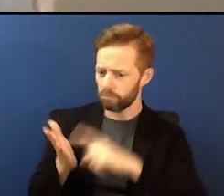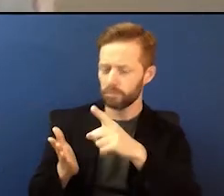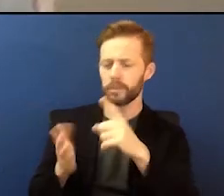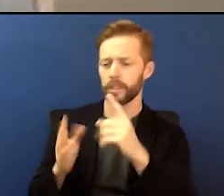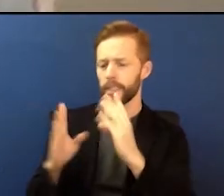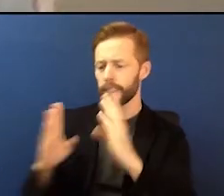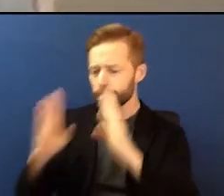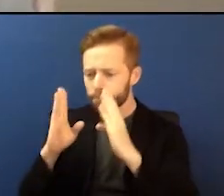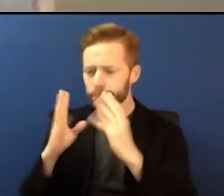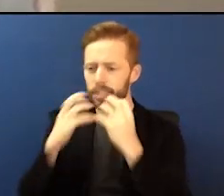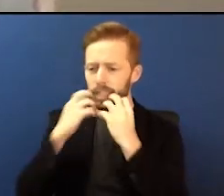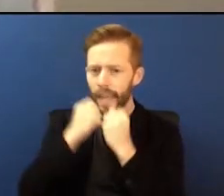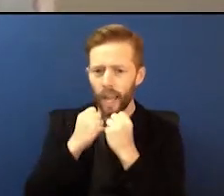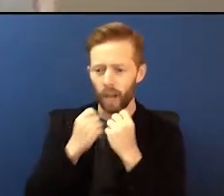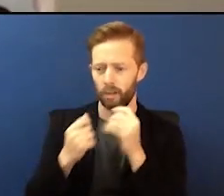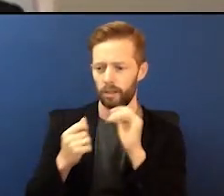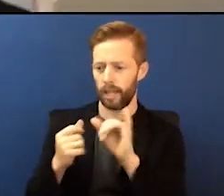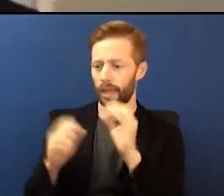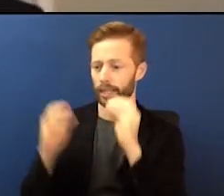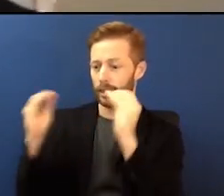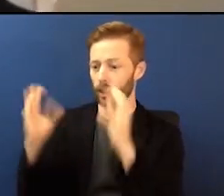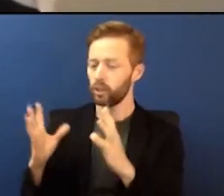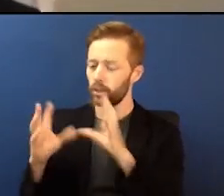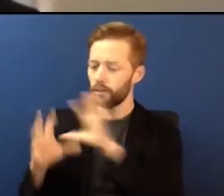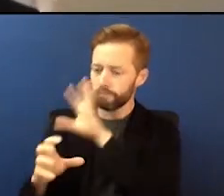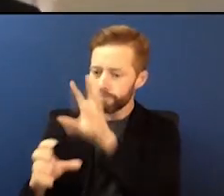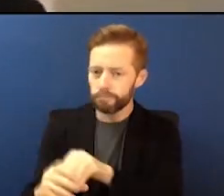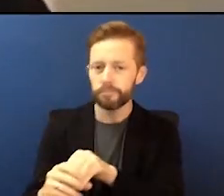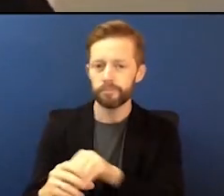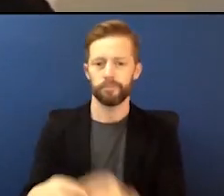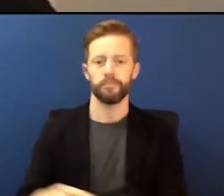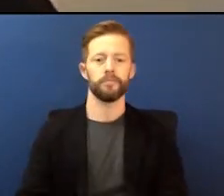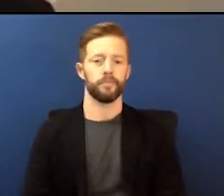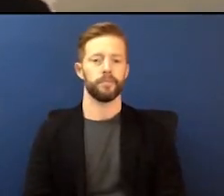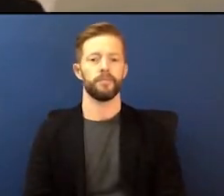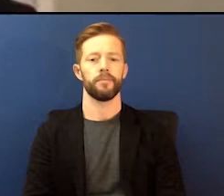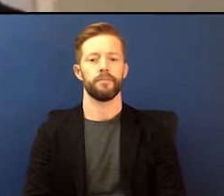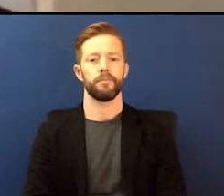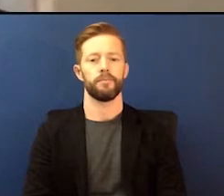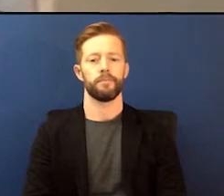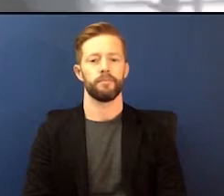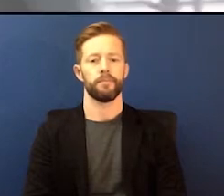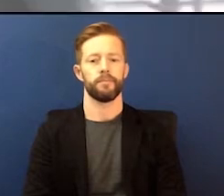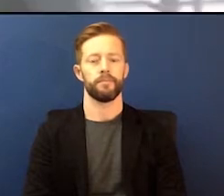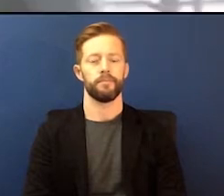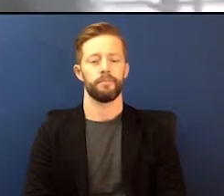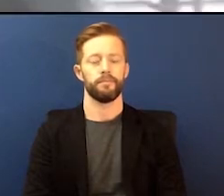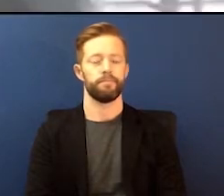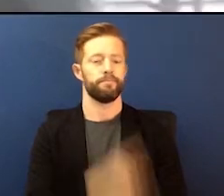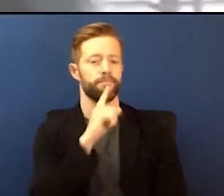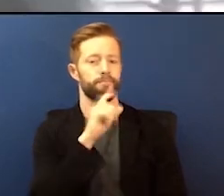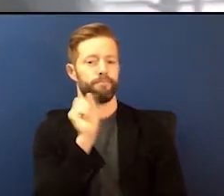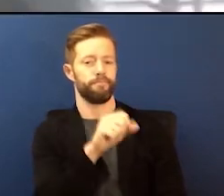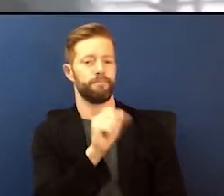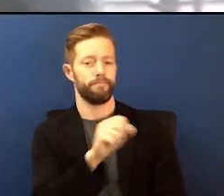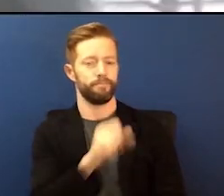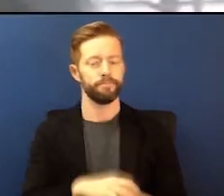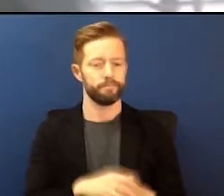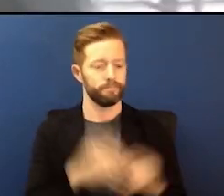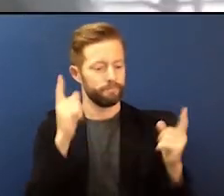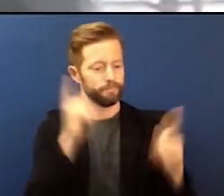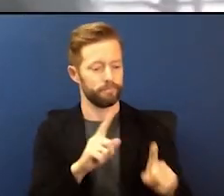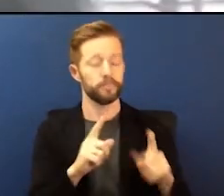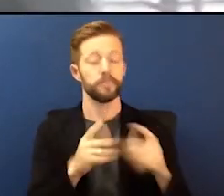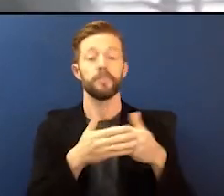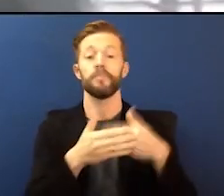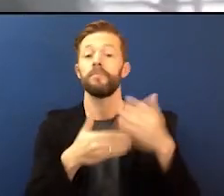kind of attention and that their children are getting at school. Mm-hmm. Yeah,